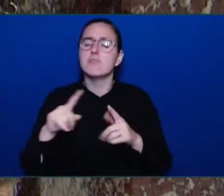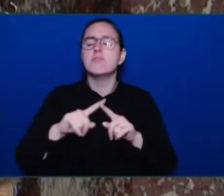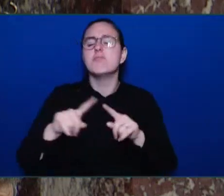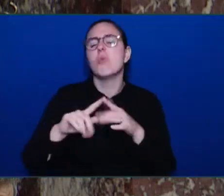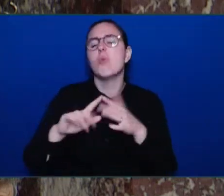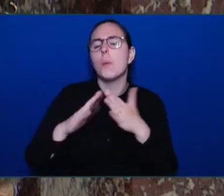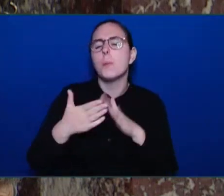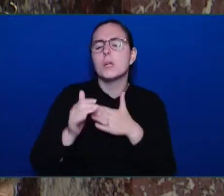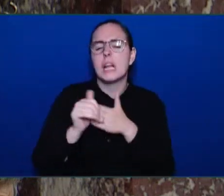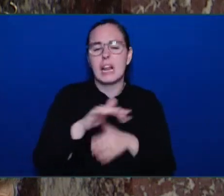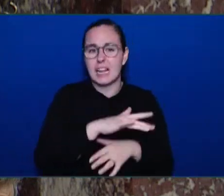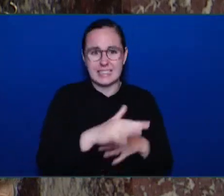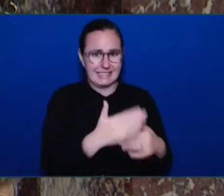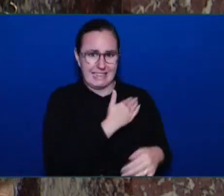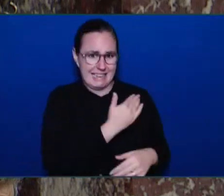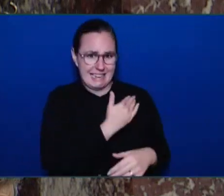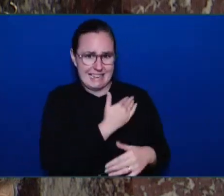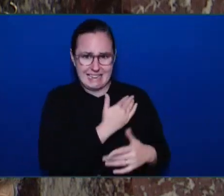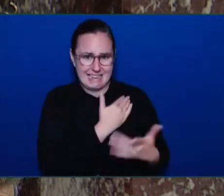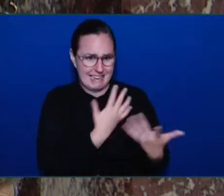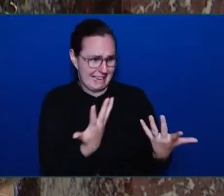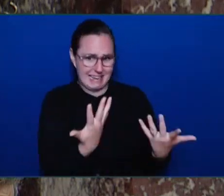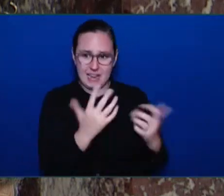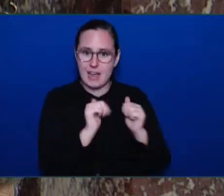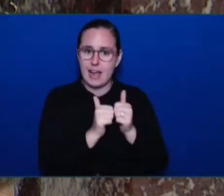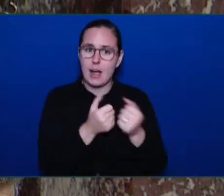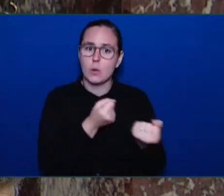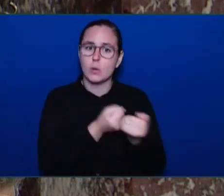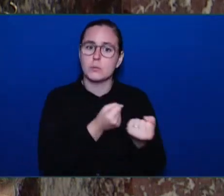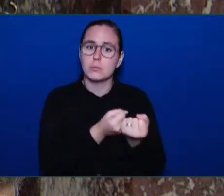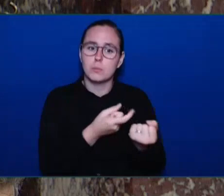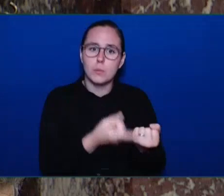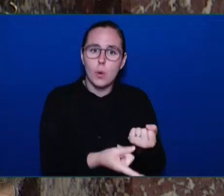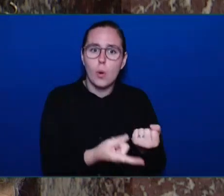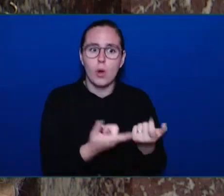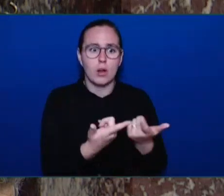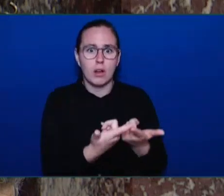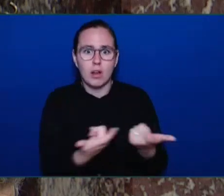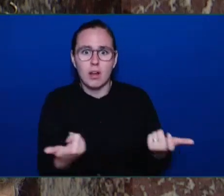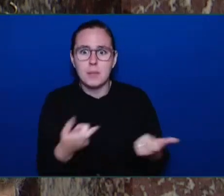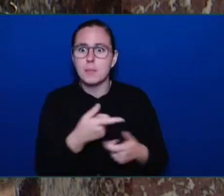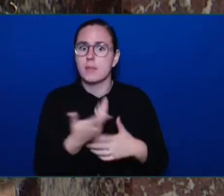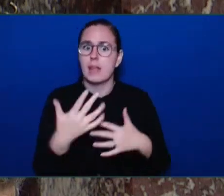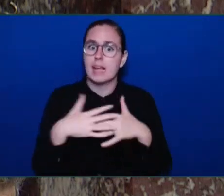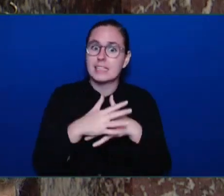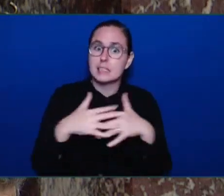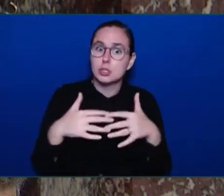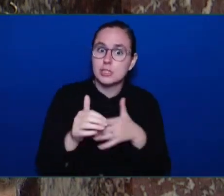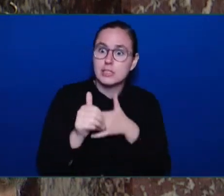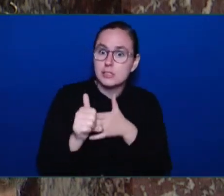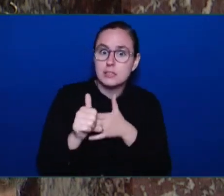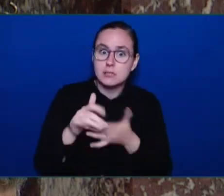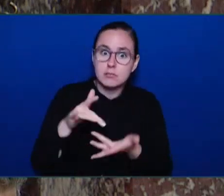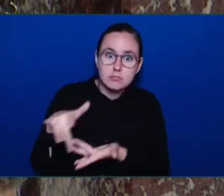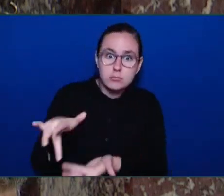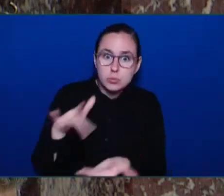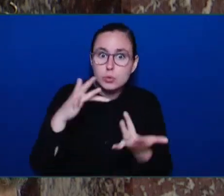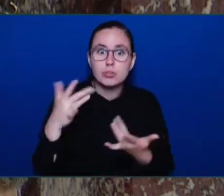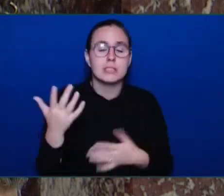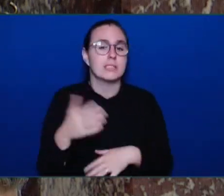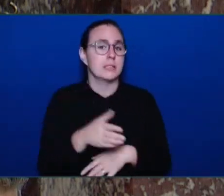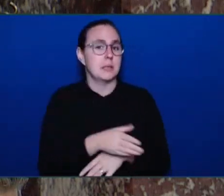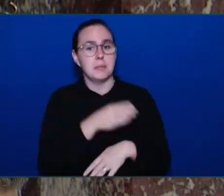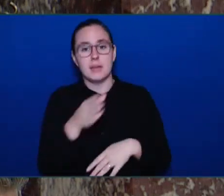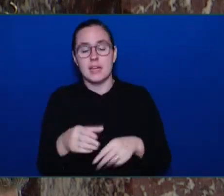identity, Indigenous-led and nature-based tourism, entrepreneurialism, sustainable innovation. 28